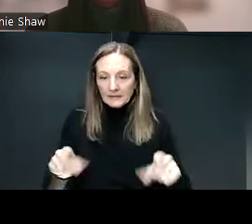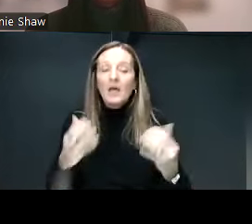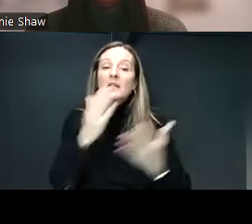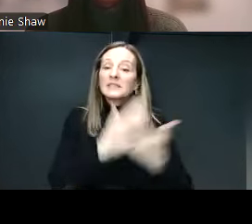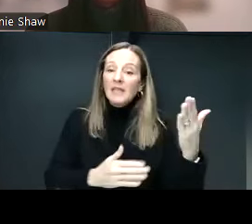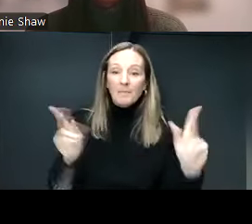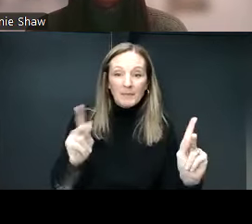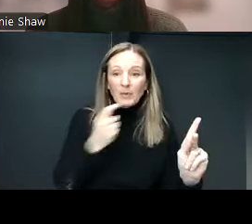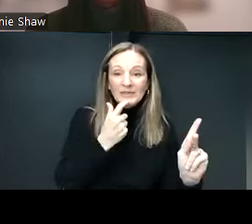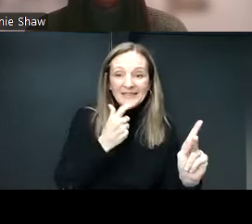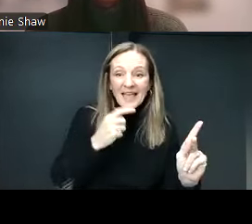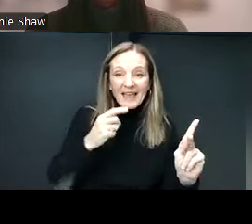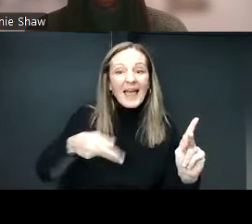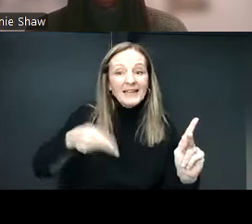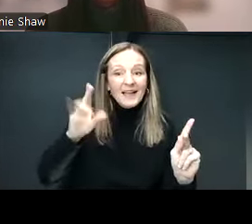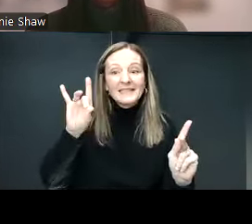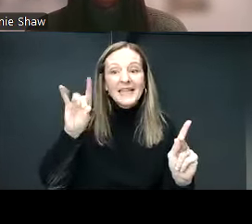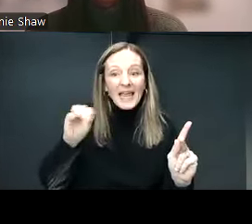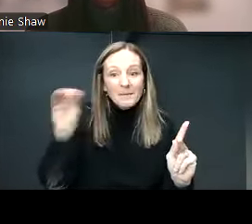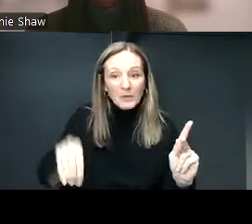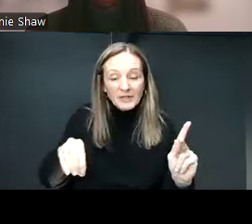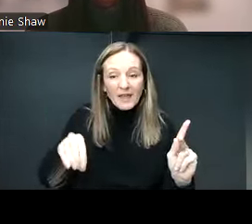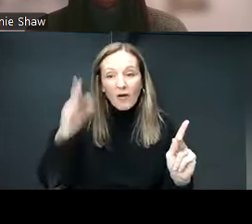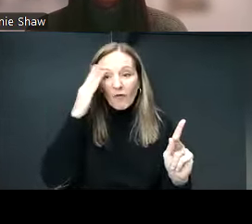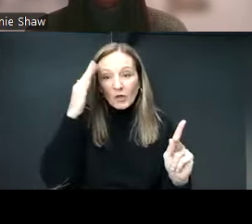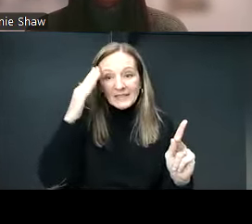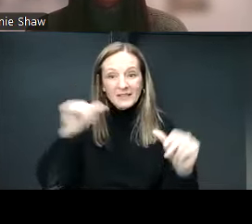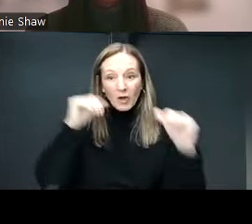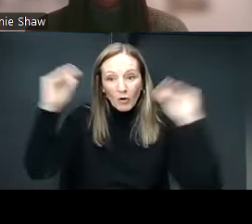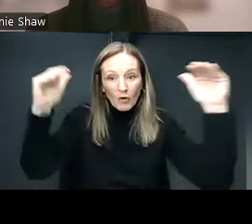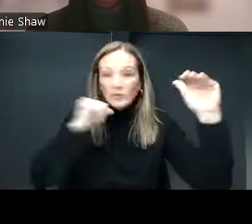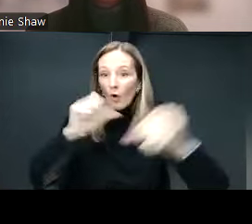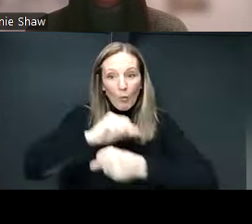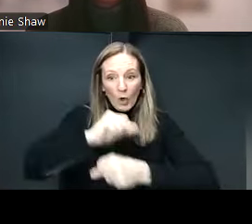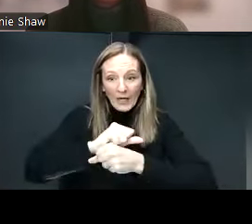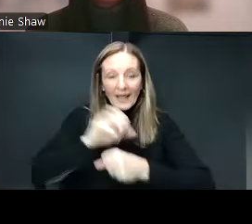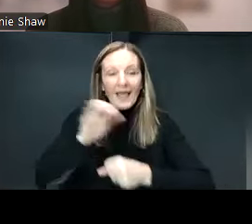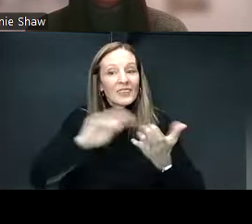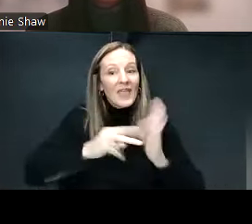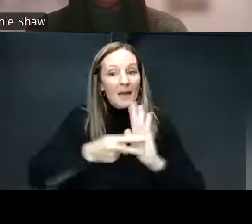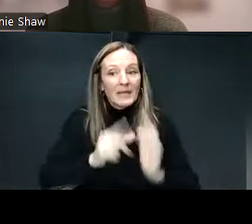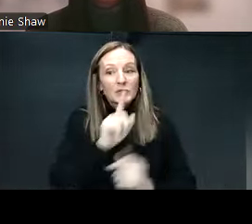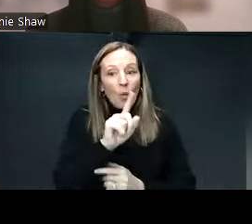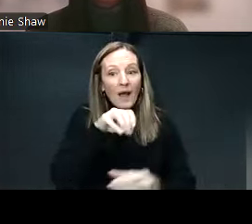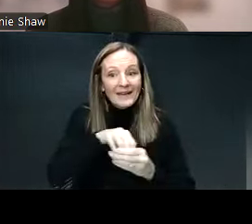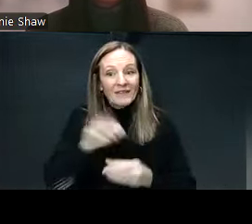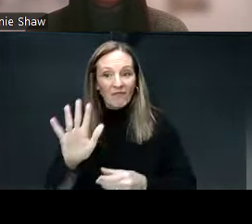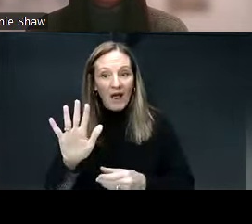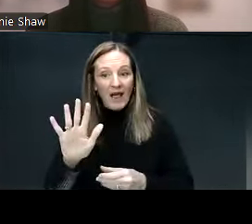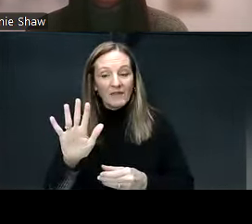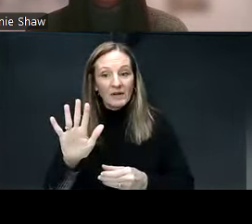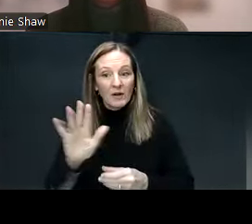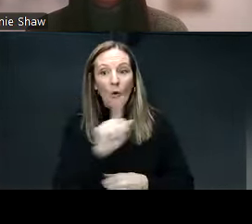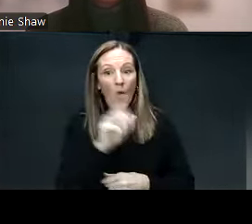that as high as 80% of autistic adults are unemployed, meaning that only 1 in 5 adults on the spectrum will be employed. And this is